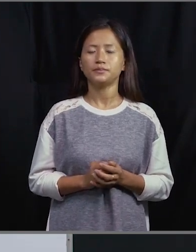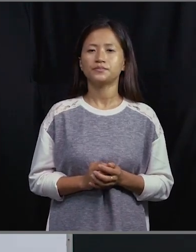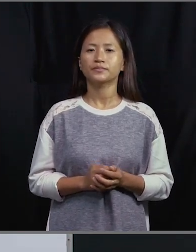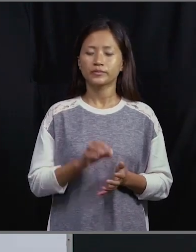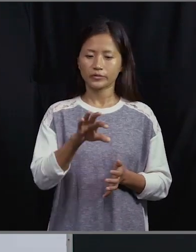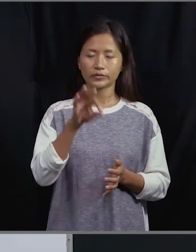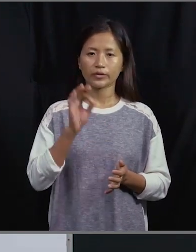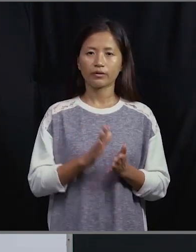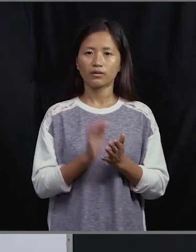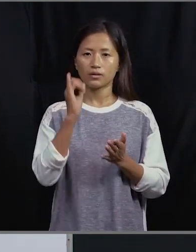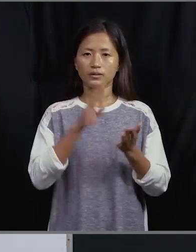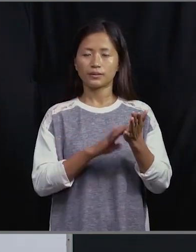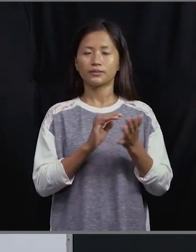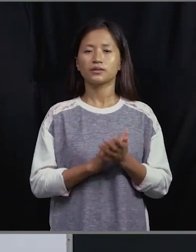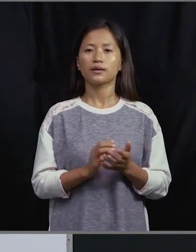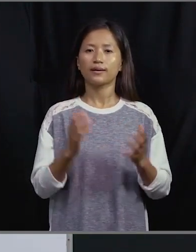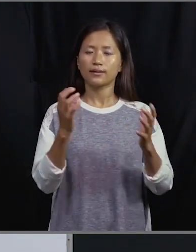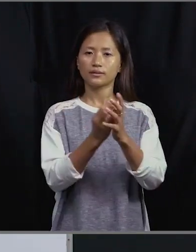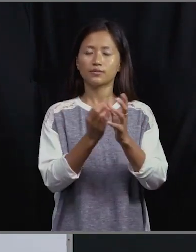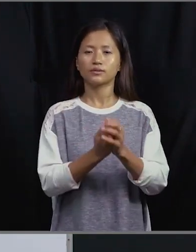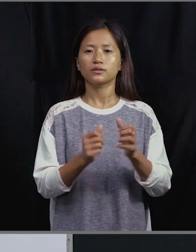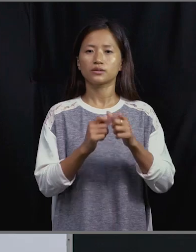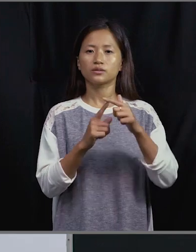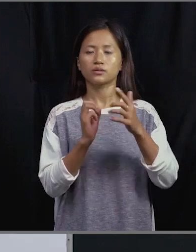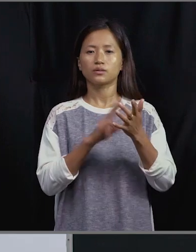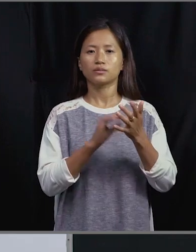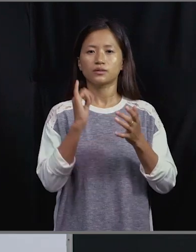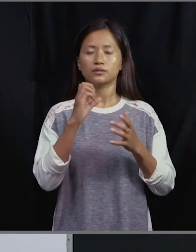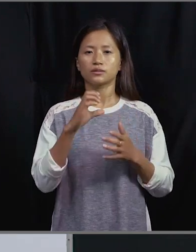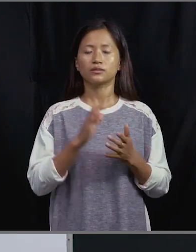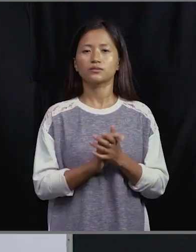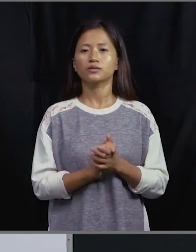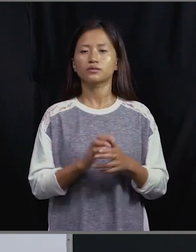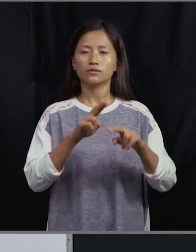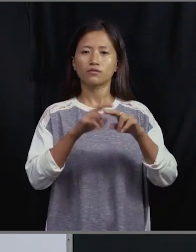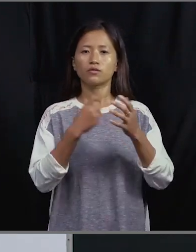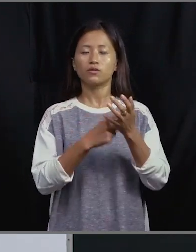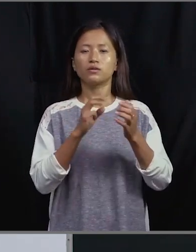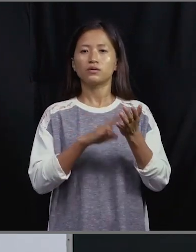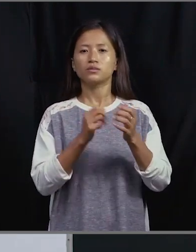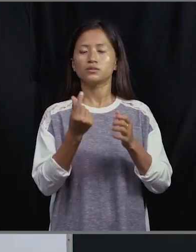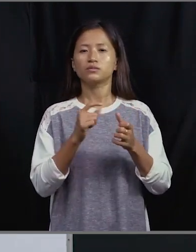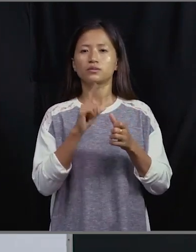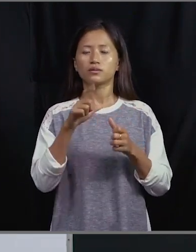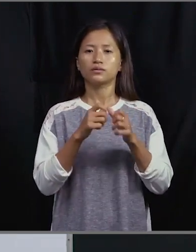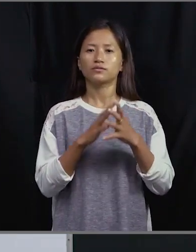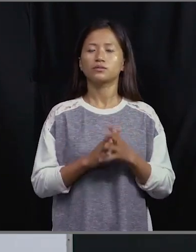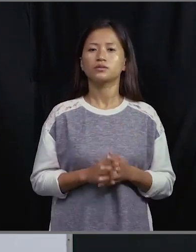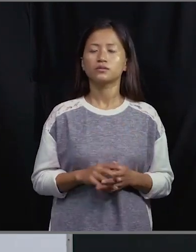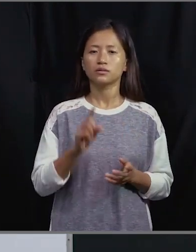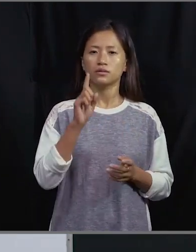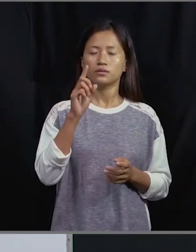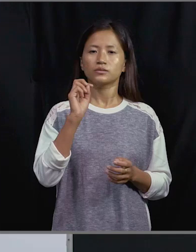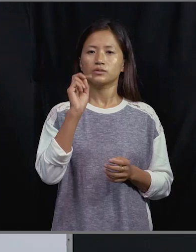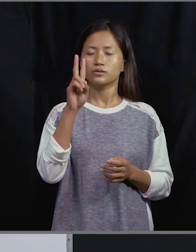To find the empirical formula mass, we just add up the atomic masses in the formula. So carbon 12,